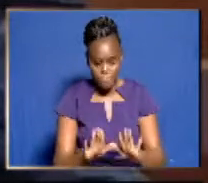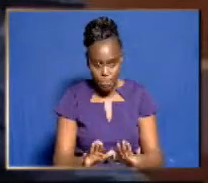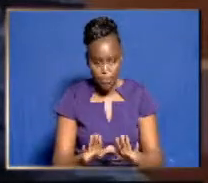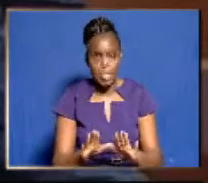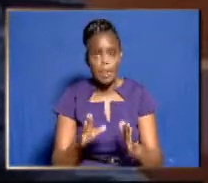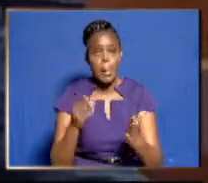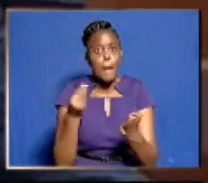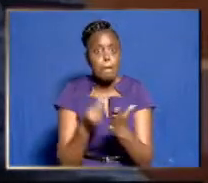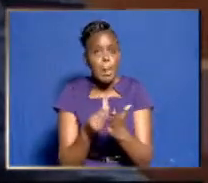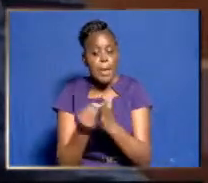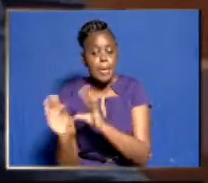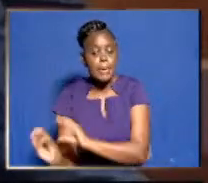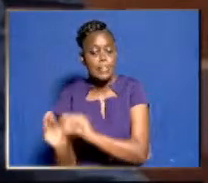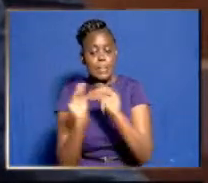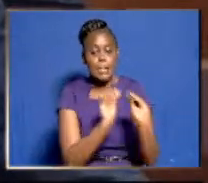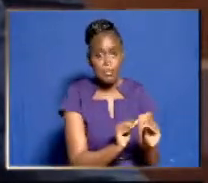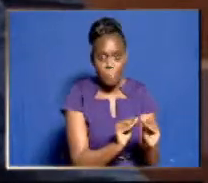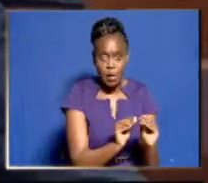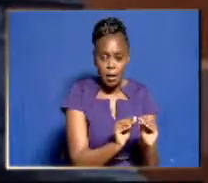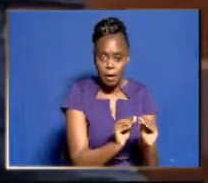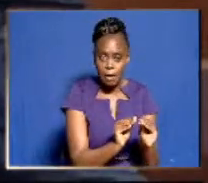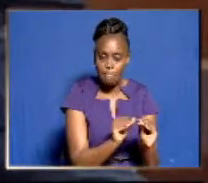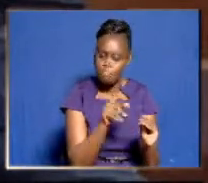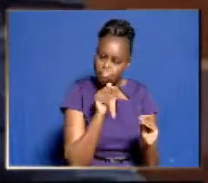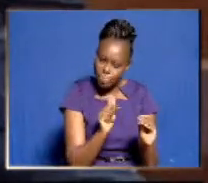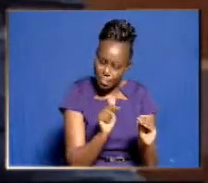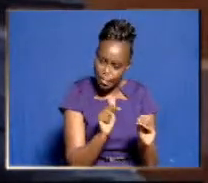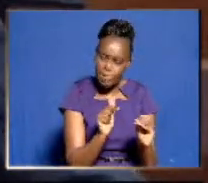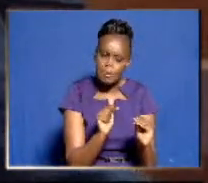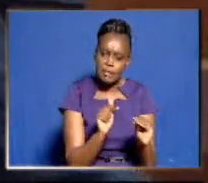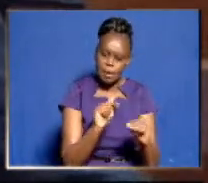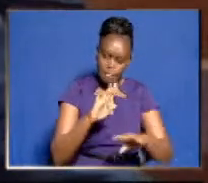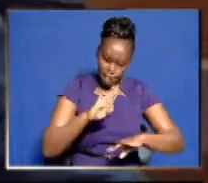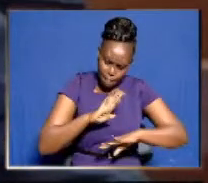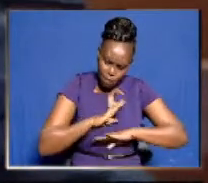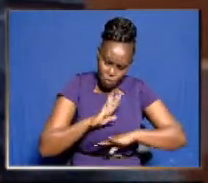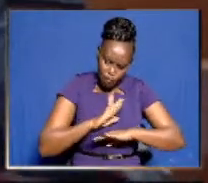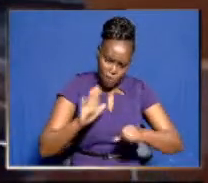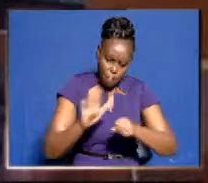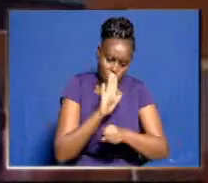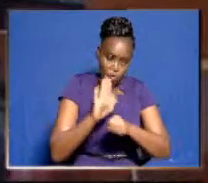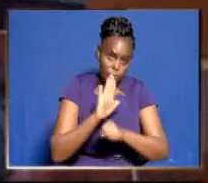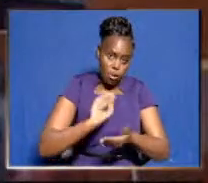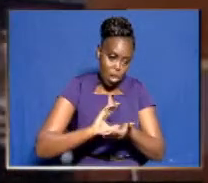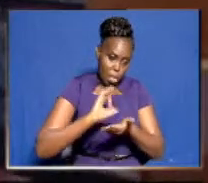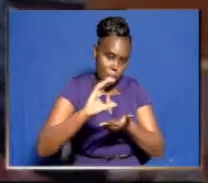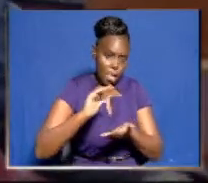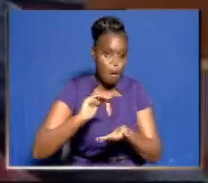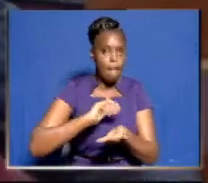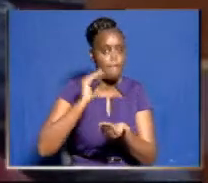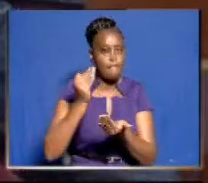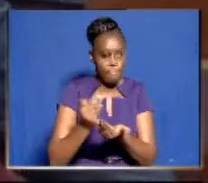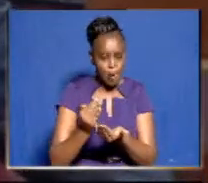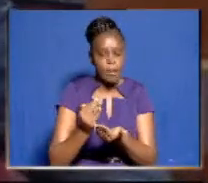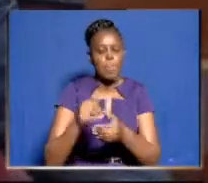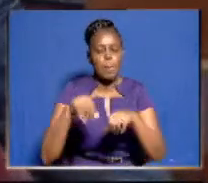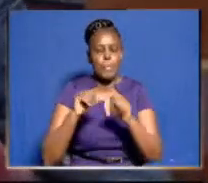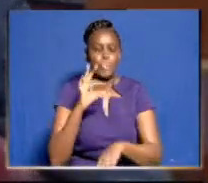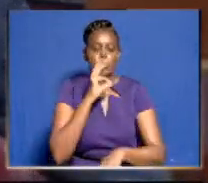transfers, Mr. Speaker, is adequately funded, so that in that case, then Kenyans are able to reap the